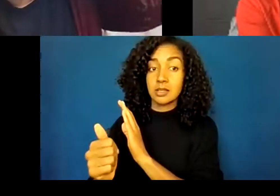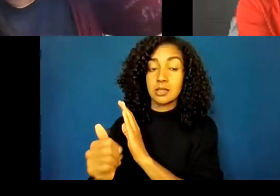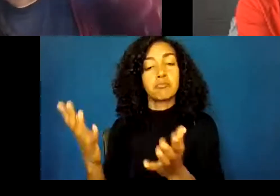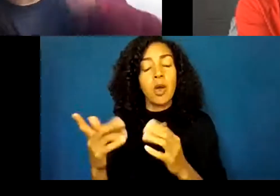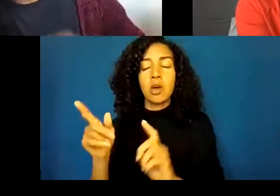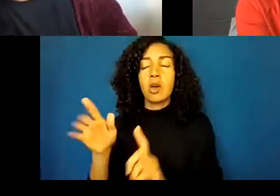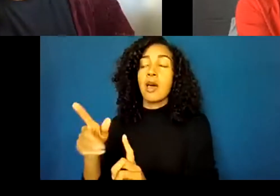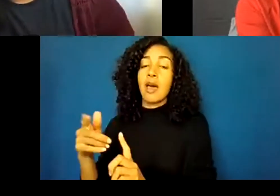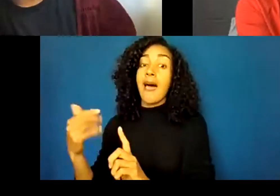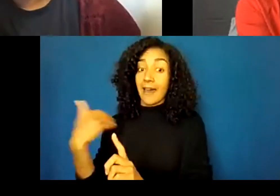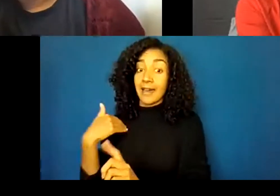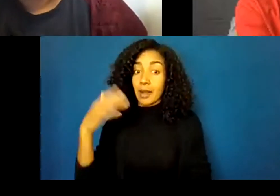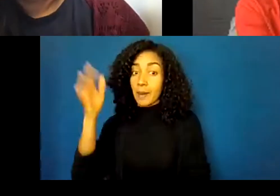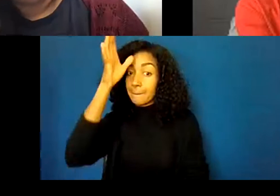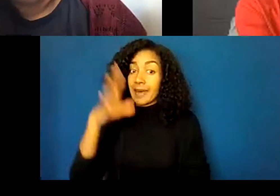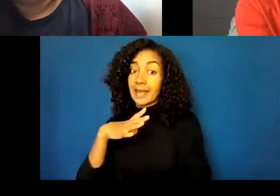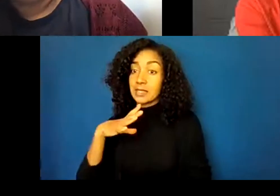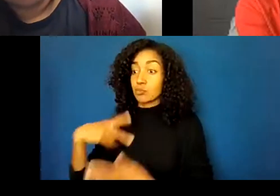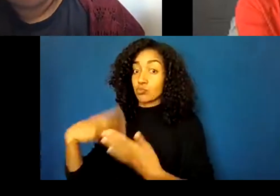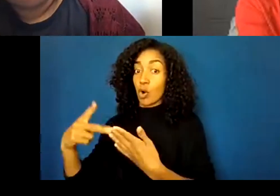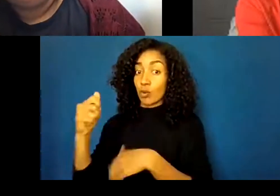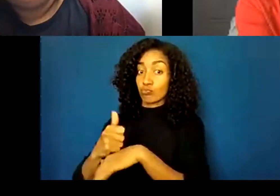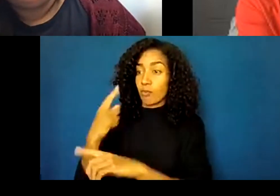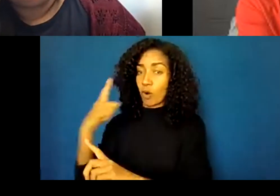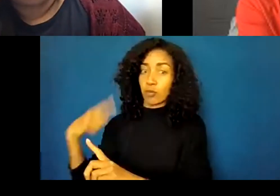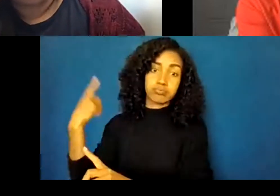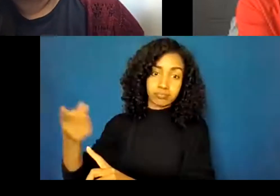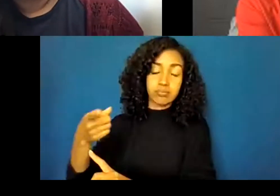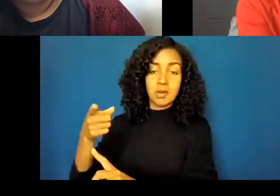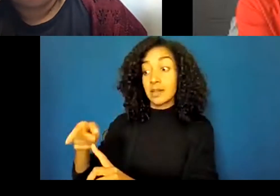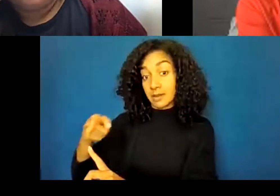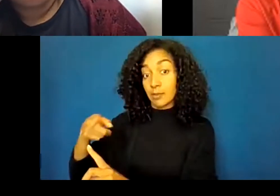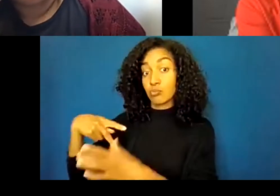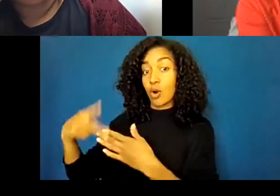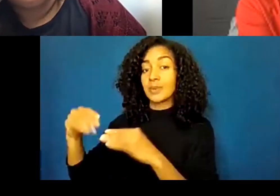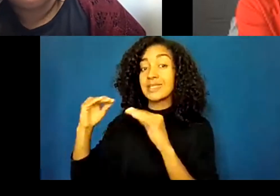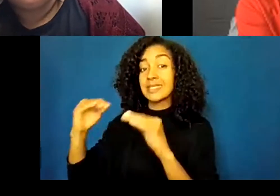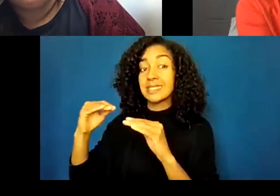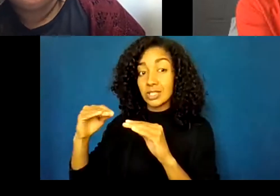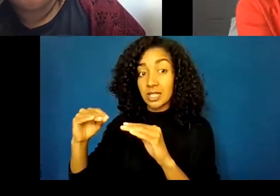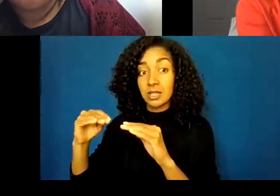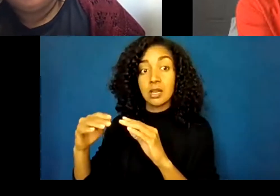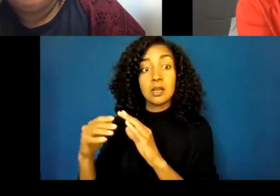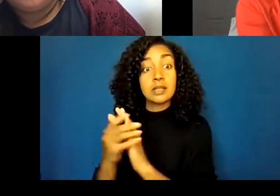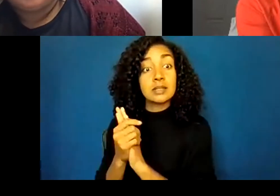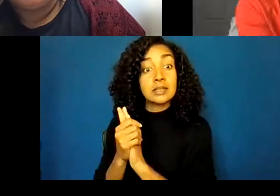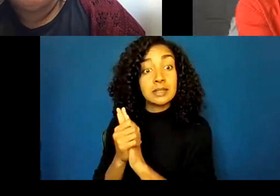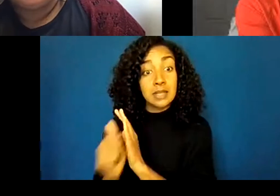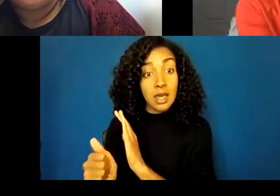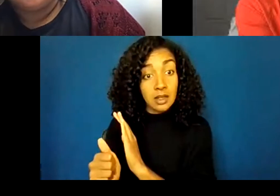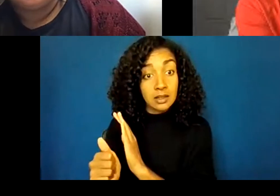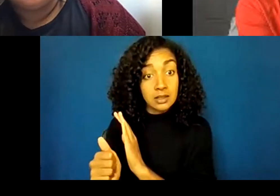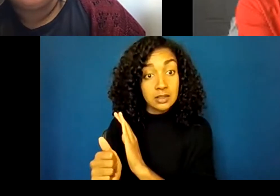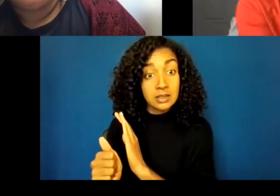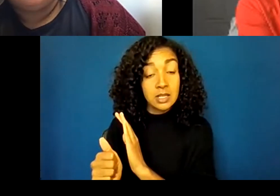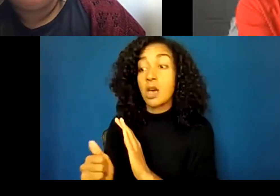program for a long time that teaches skills in crafts and then helps people